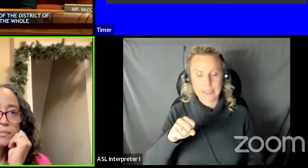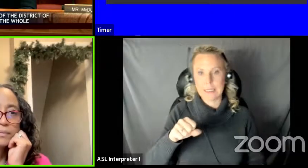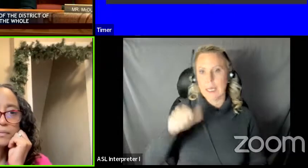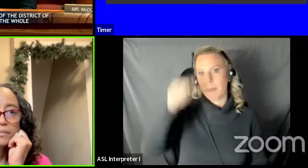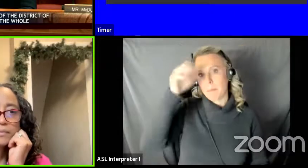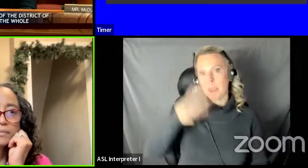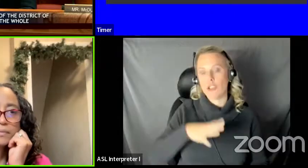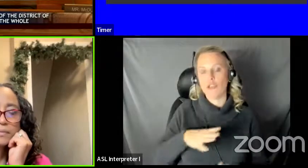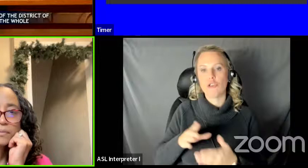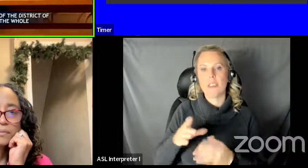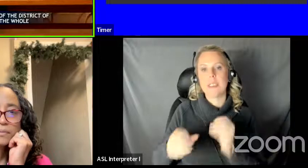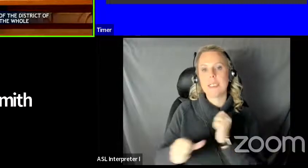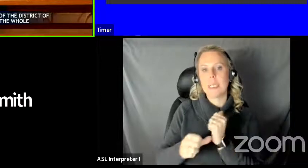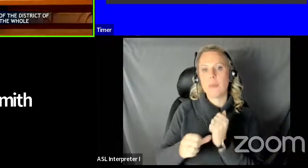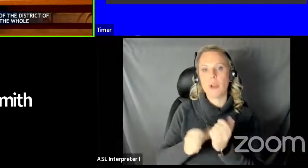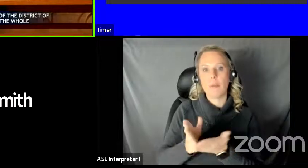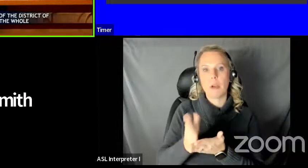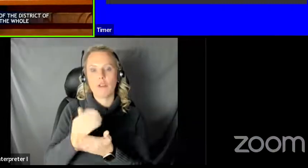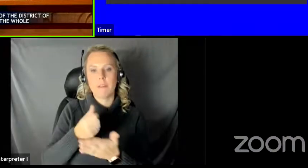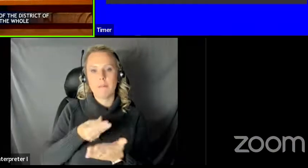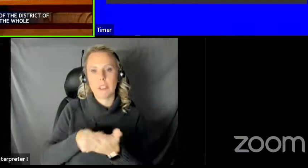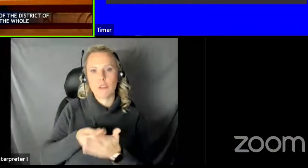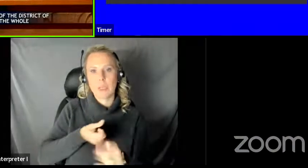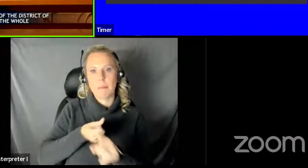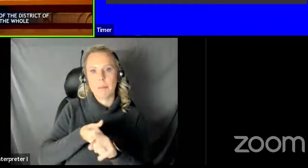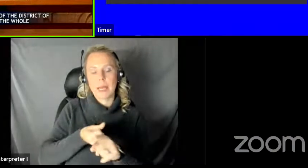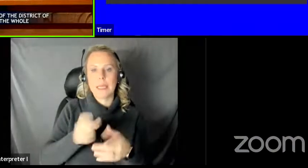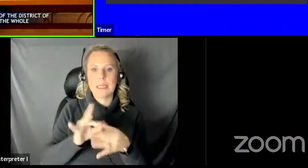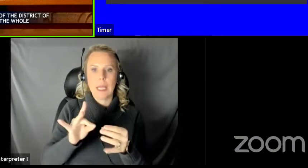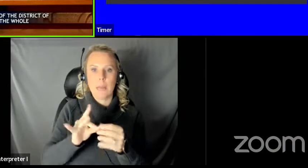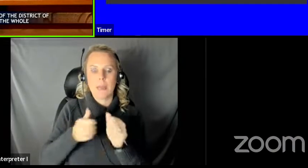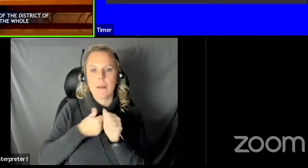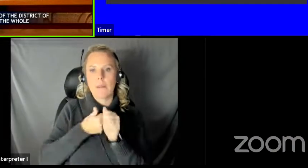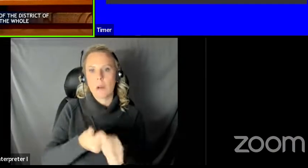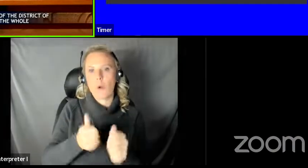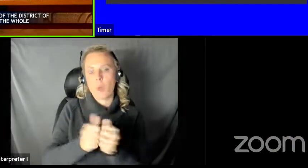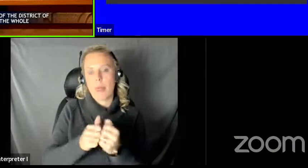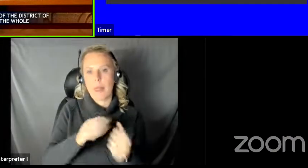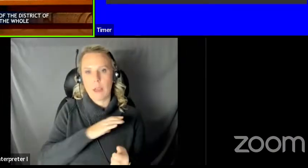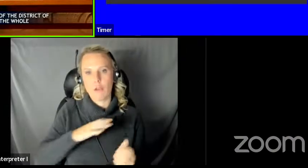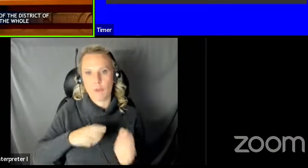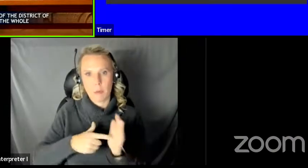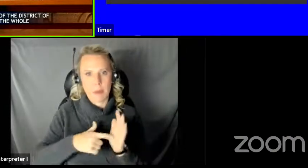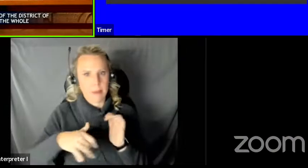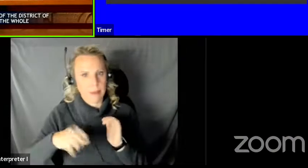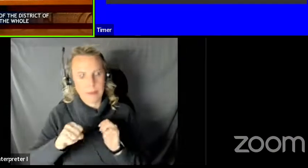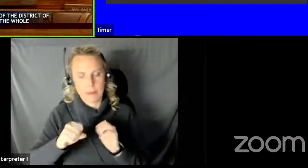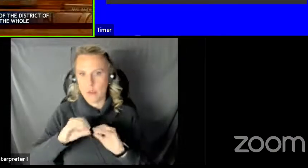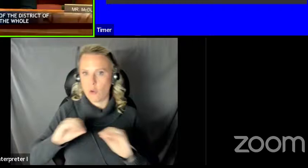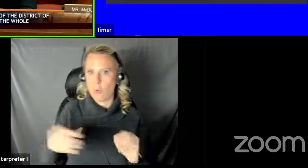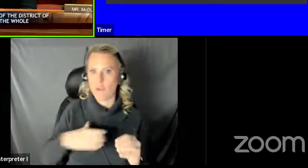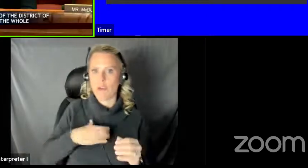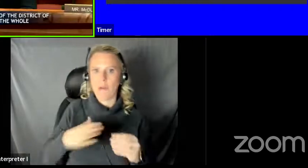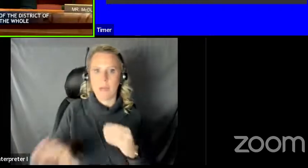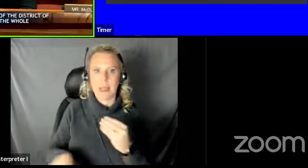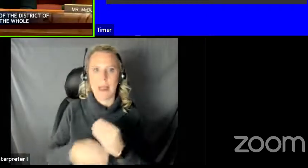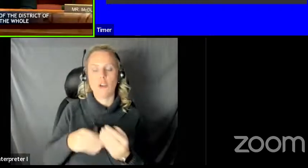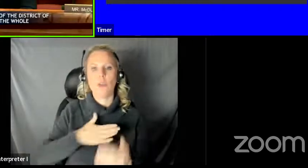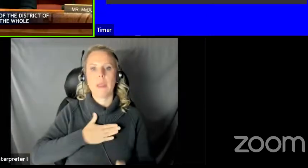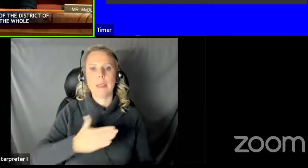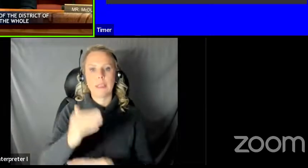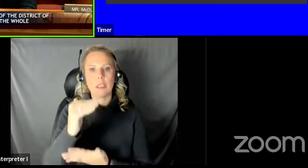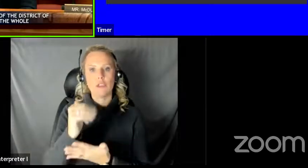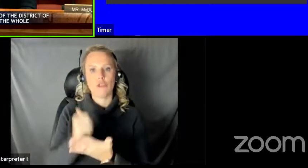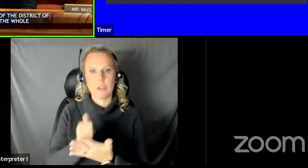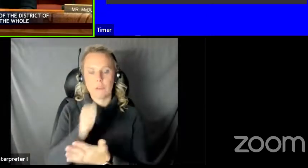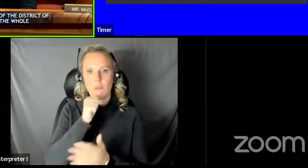Deputy Budget Director, does the measure's fiscal impact statement comply with council requirements? Yes, it does. Without objection, this measure will be placed on the consent agenda for